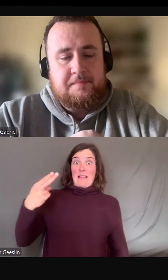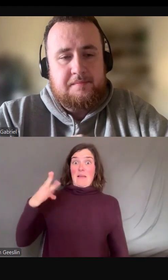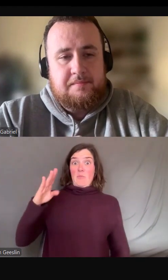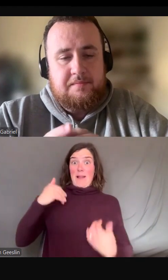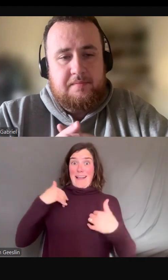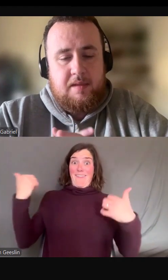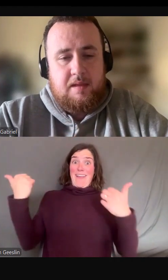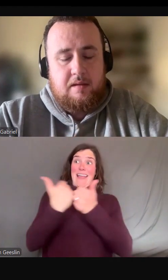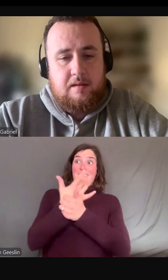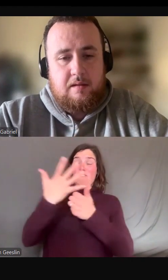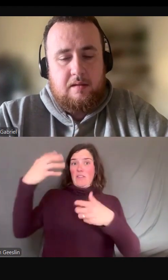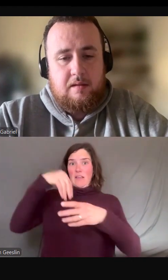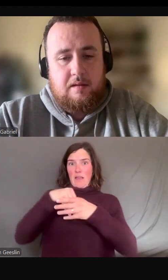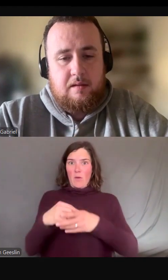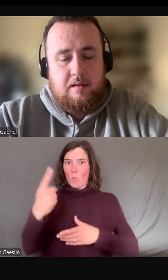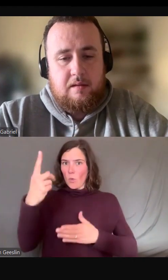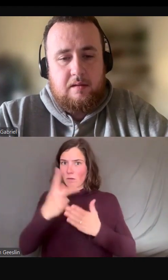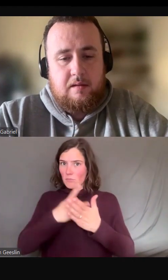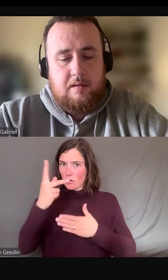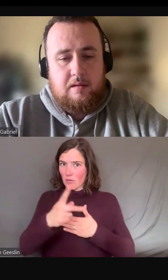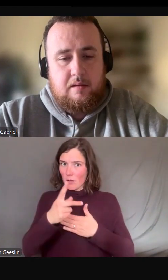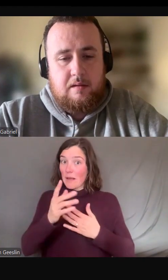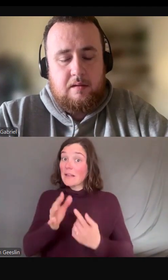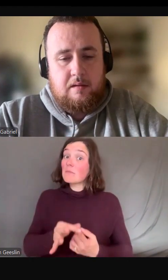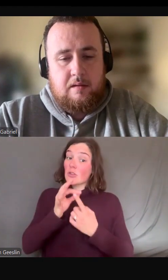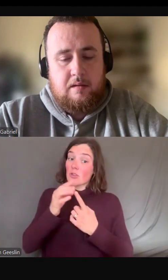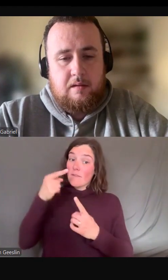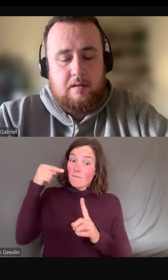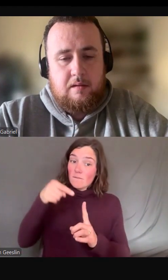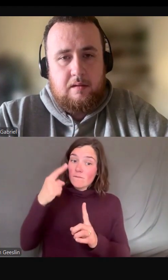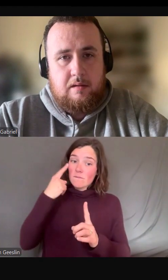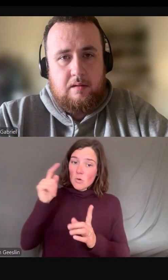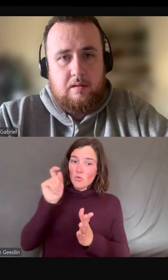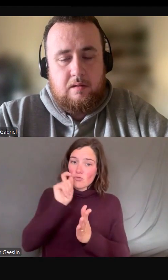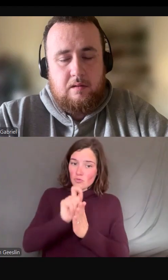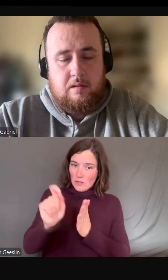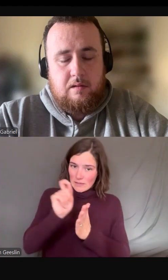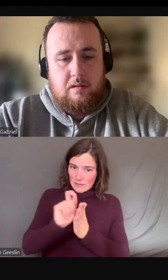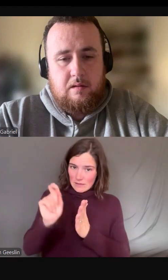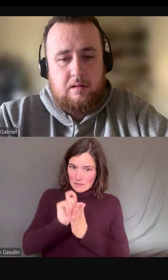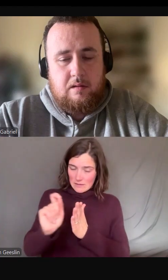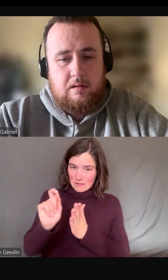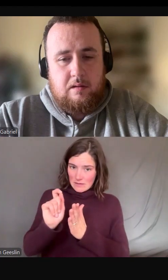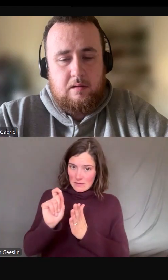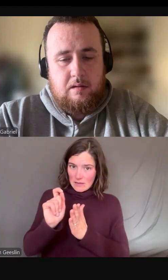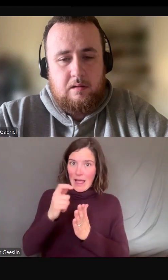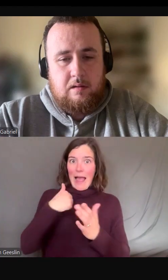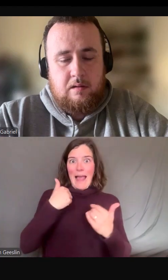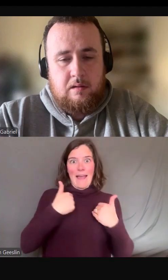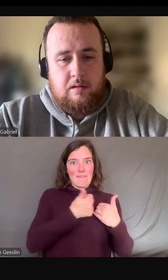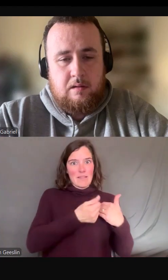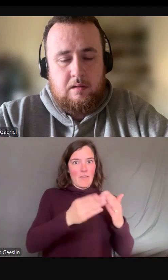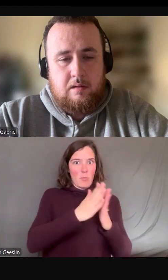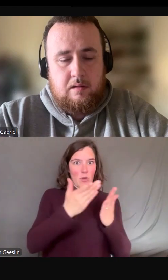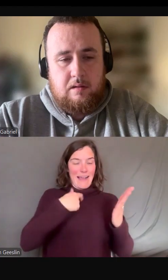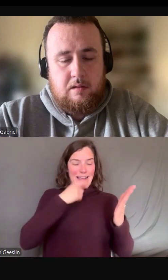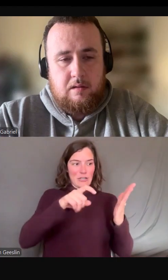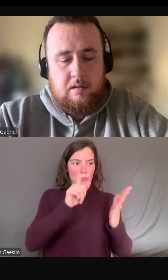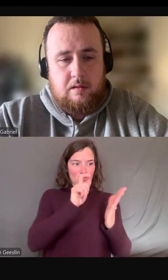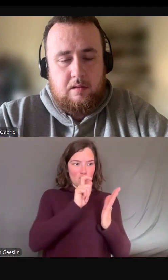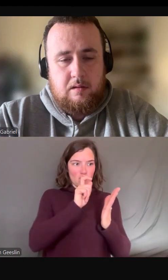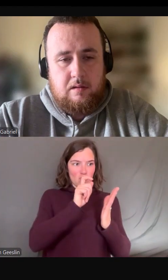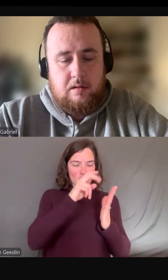experience, especially when it comes to writing, like I've got a couple of books I need to read right now, and I have difficulty in